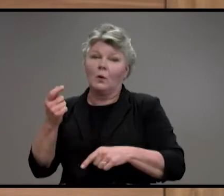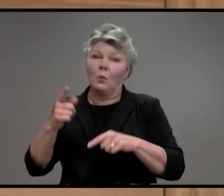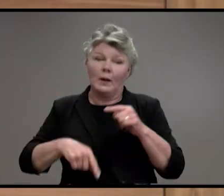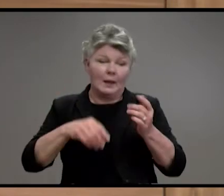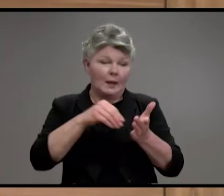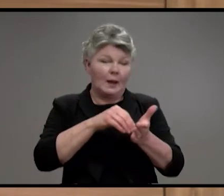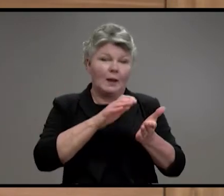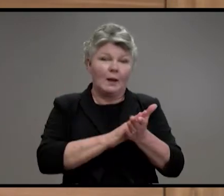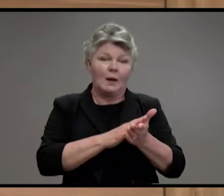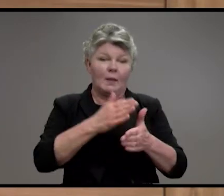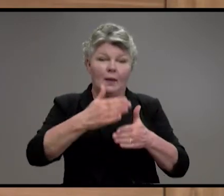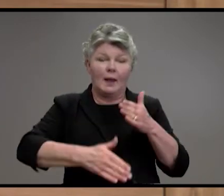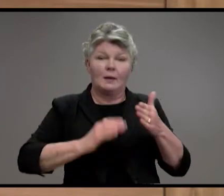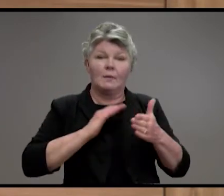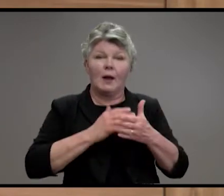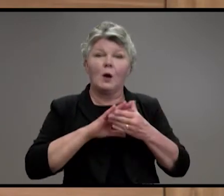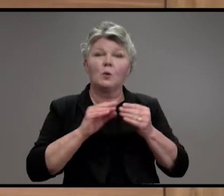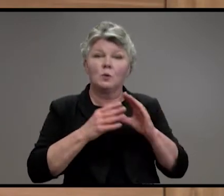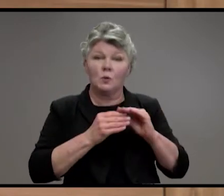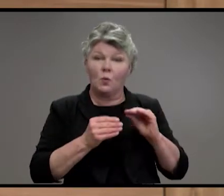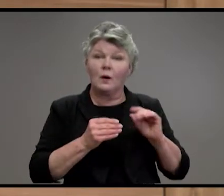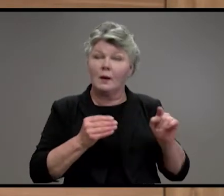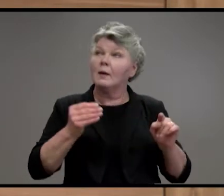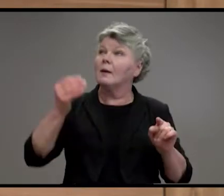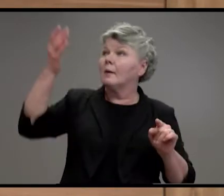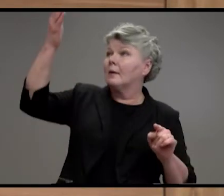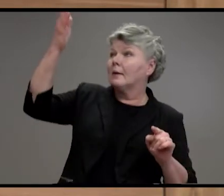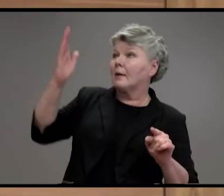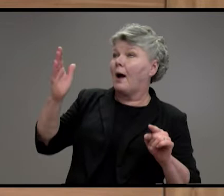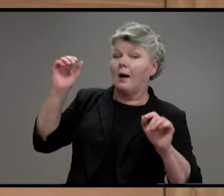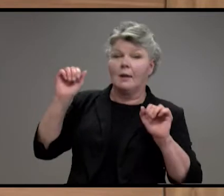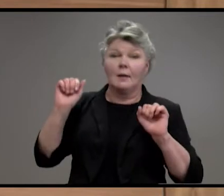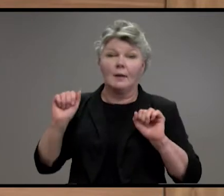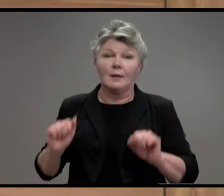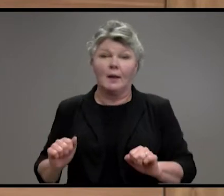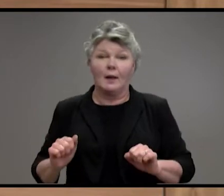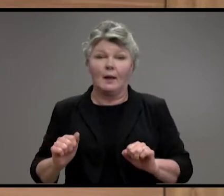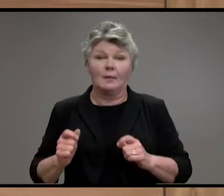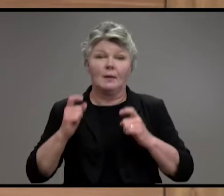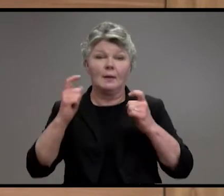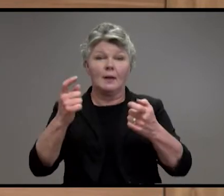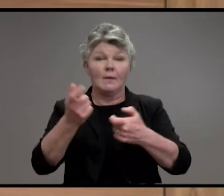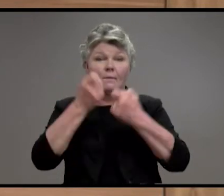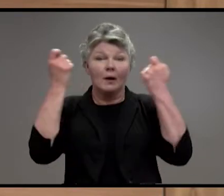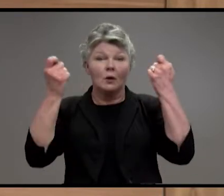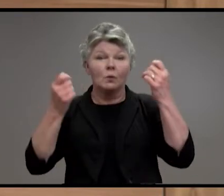of our stories, God can, and he has given us the victory in Christ.